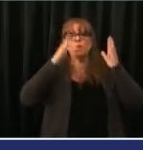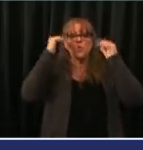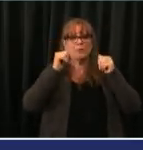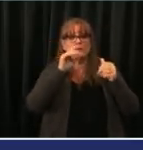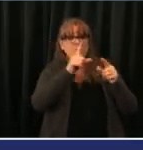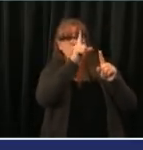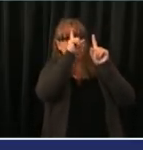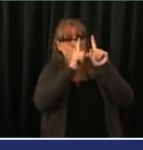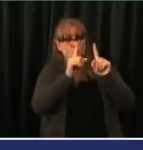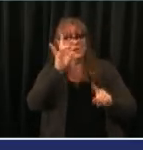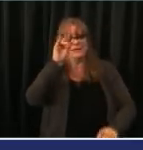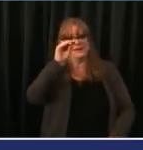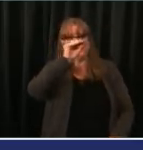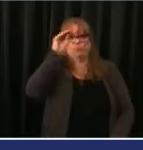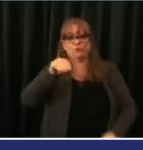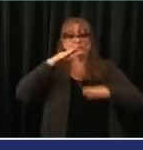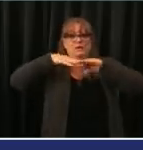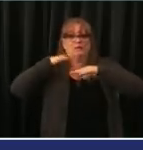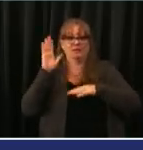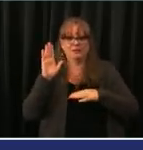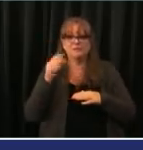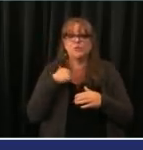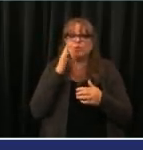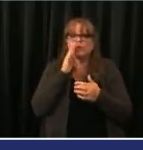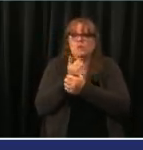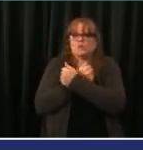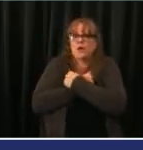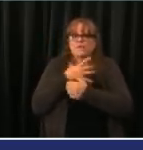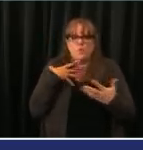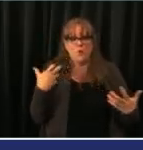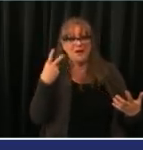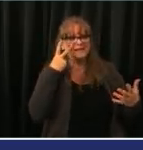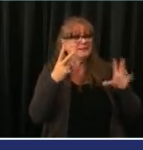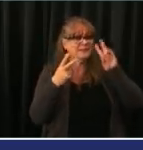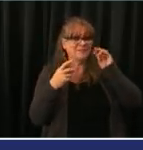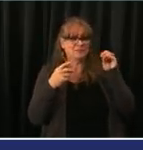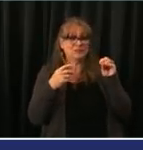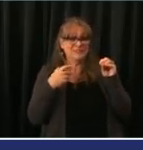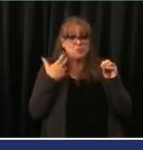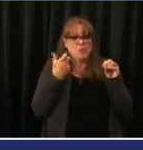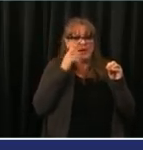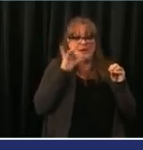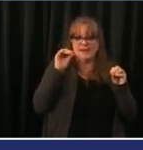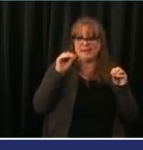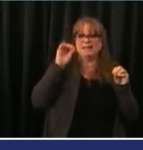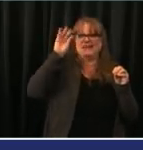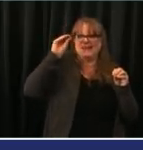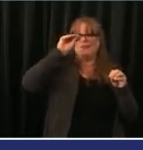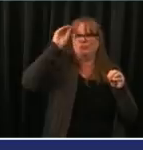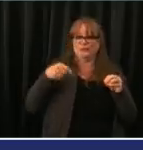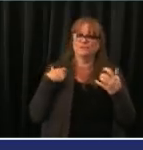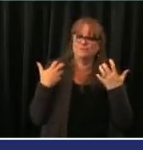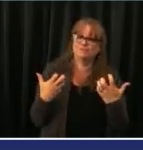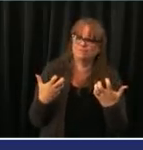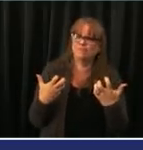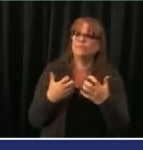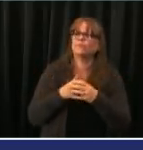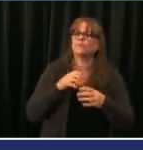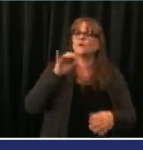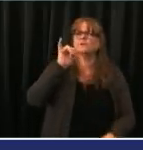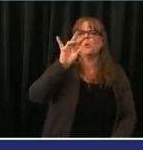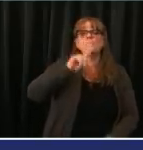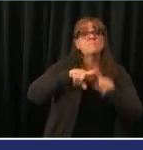reach 80 or 90%. That might take a few more weeks for those who want to wait a little bit, but hitting that 70% is critical, and we'd love to go